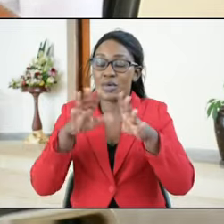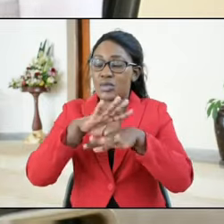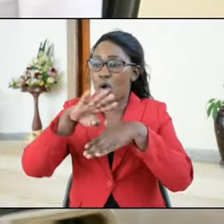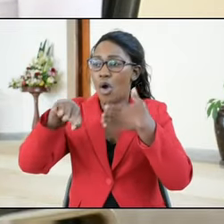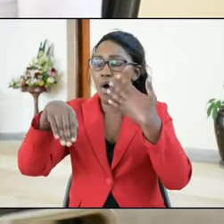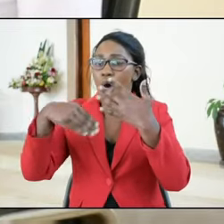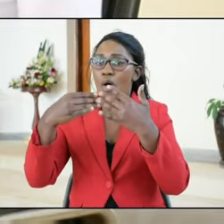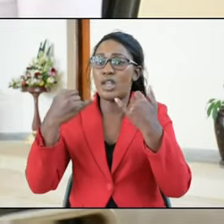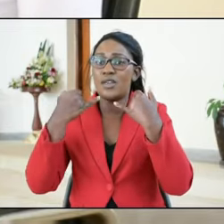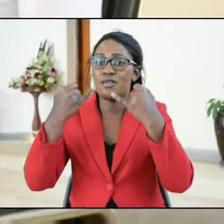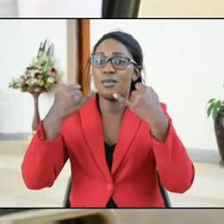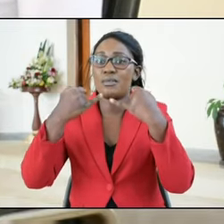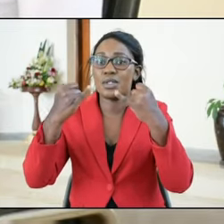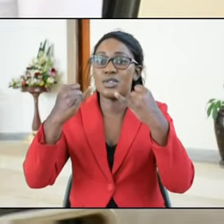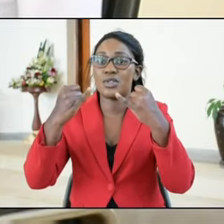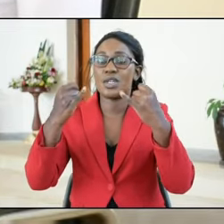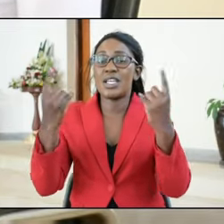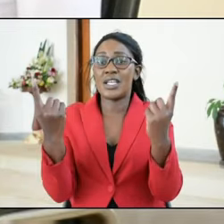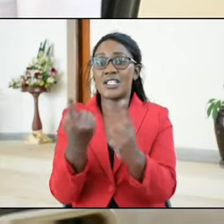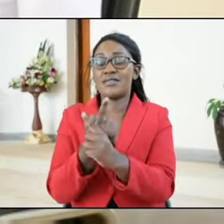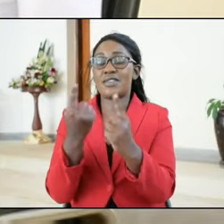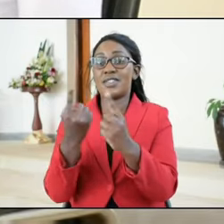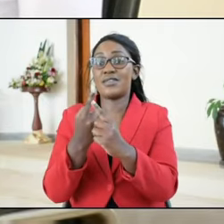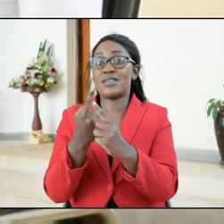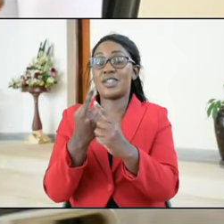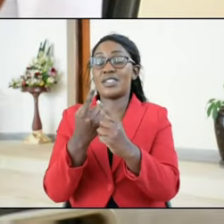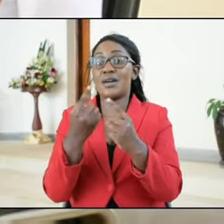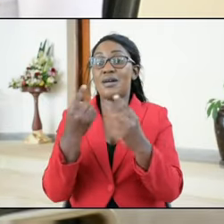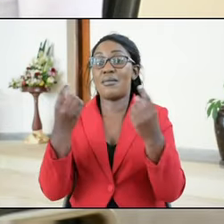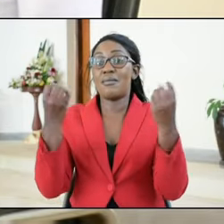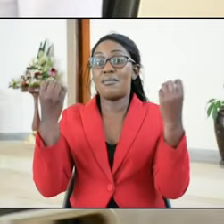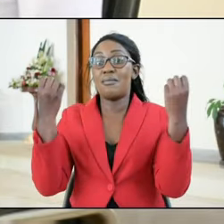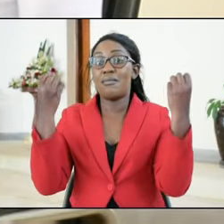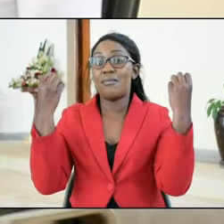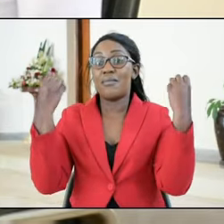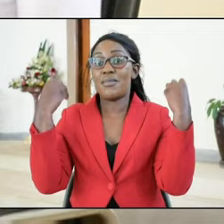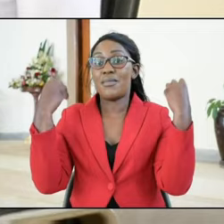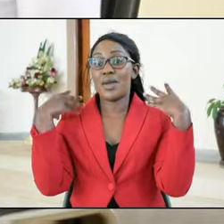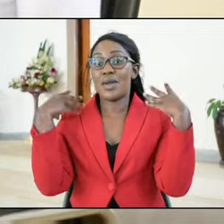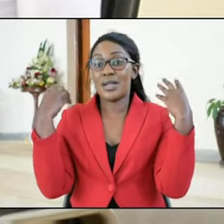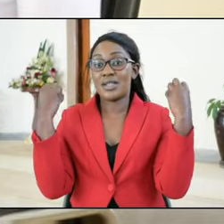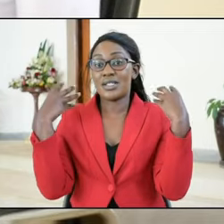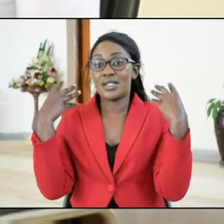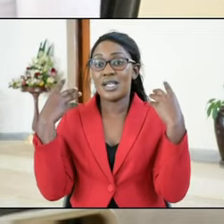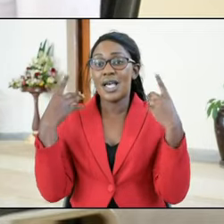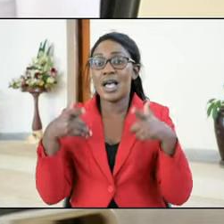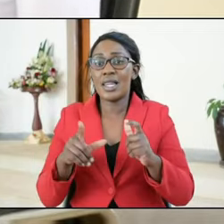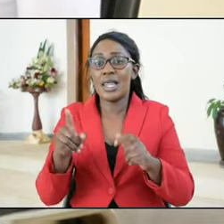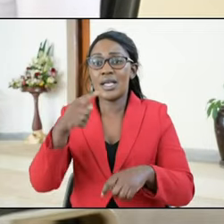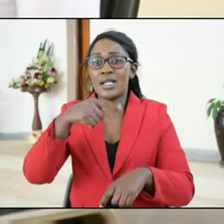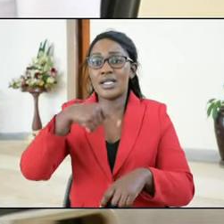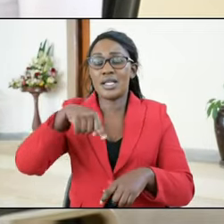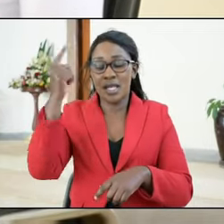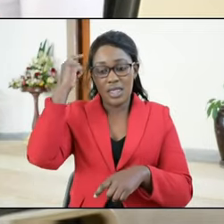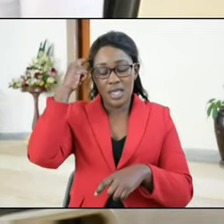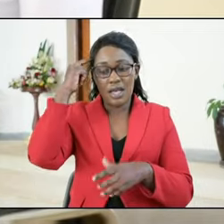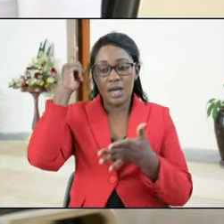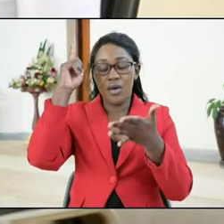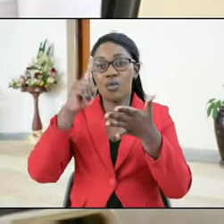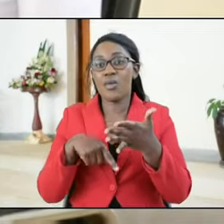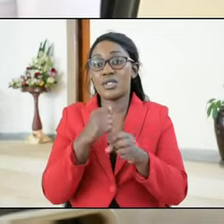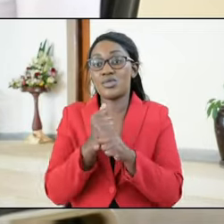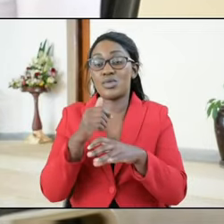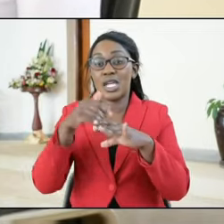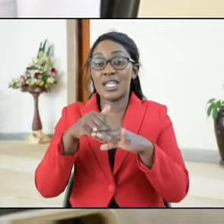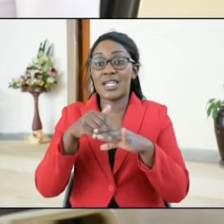these different cultures, all these different practices, let us think about what they do to our Christian walk, in that